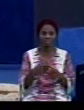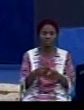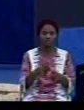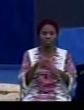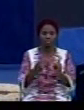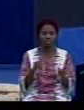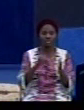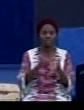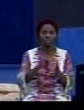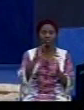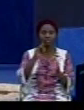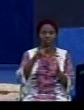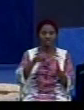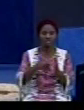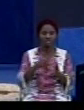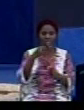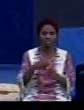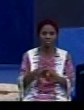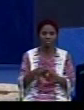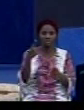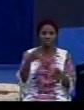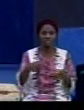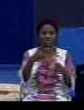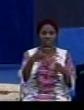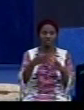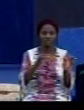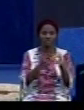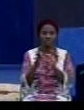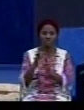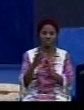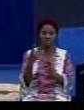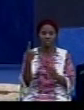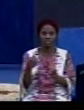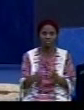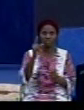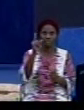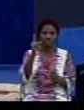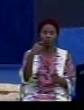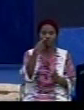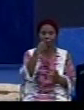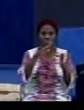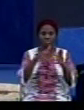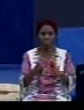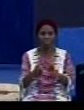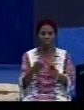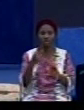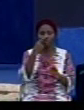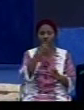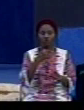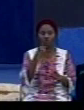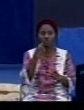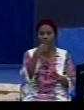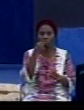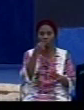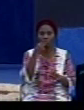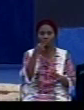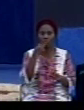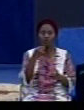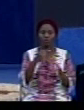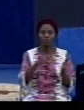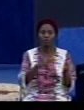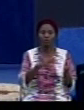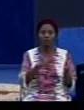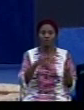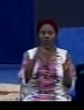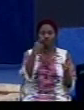name of Jesus, the one who died for you, who shed his blood for you, for that you have that